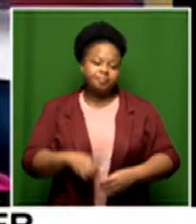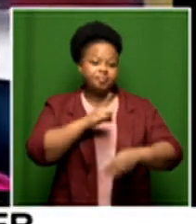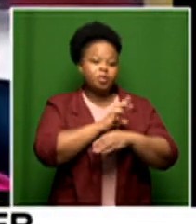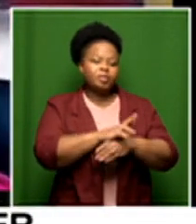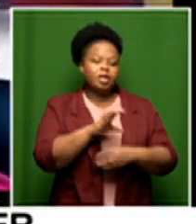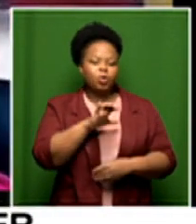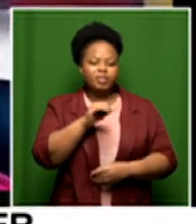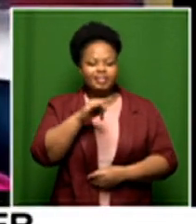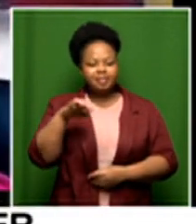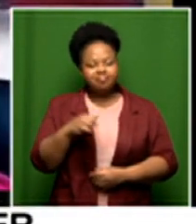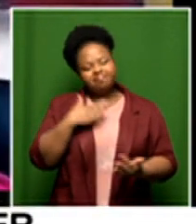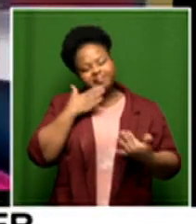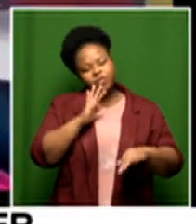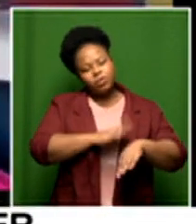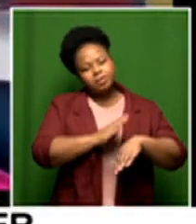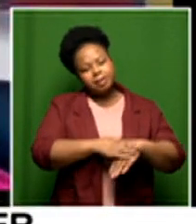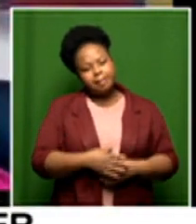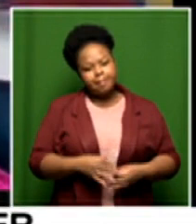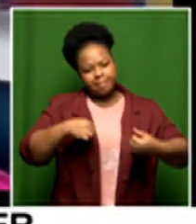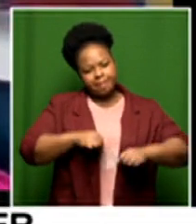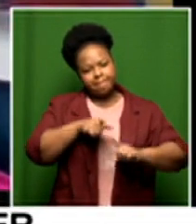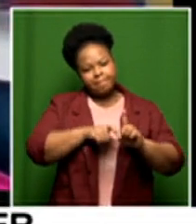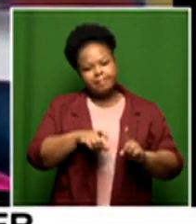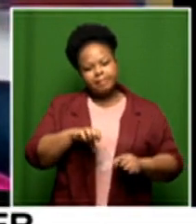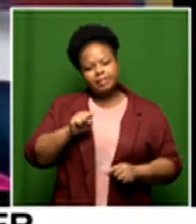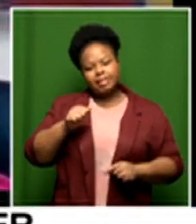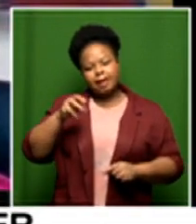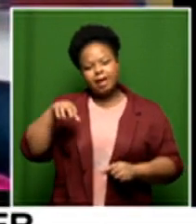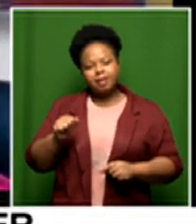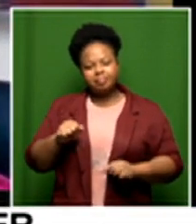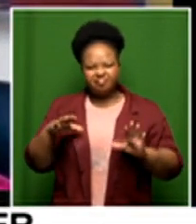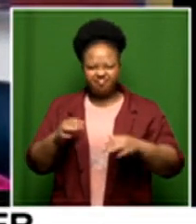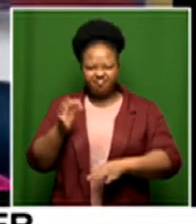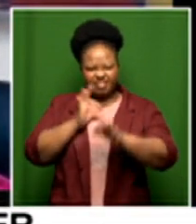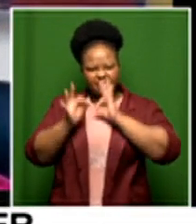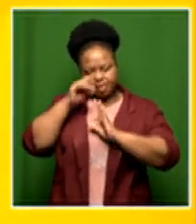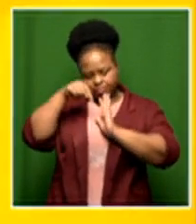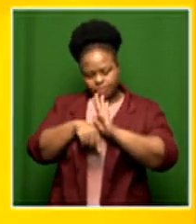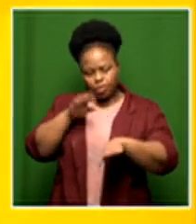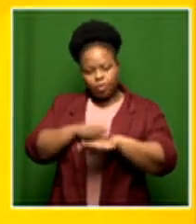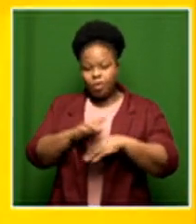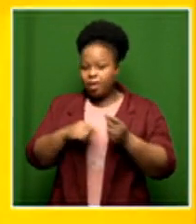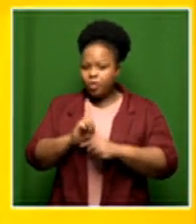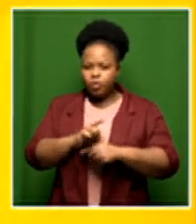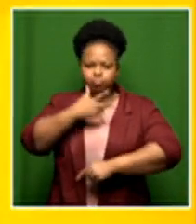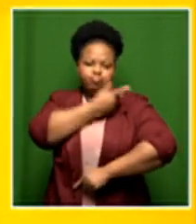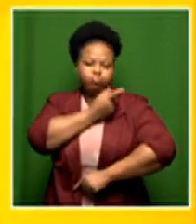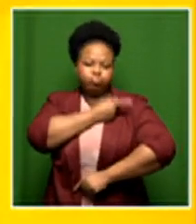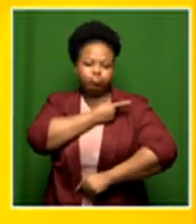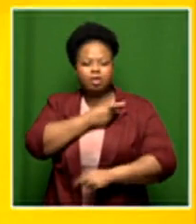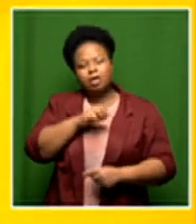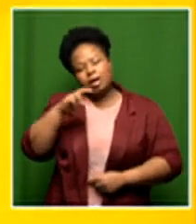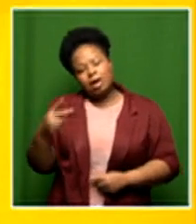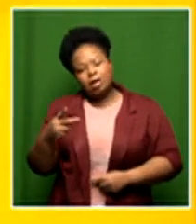Coetzee, thanks so much for your time. Chairperson of the South African Medical Association, talking to us about the vaccine